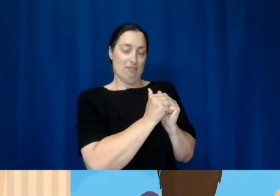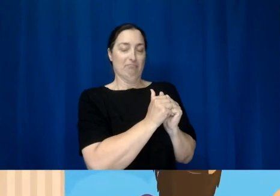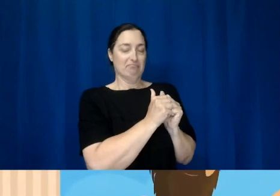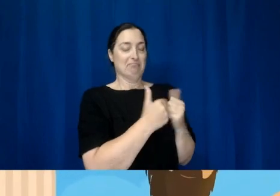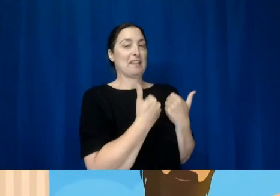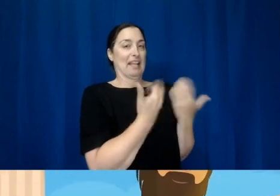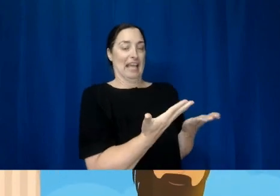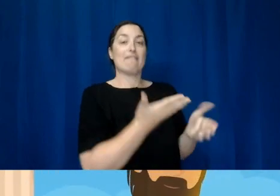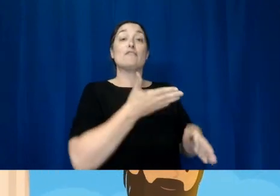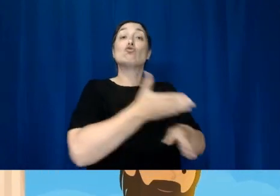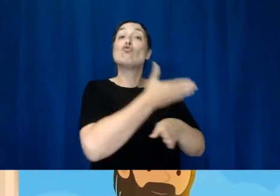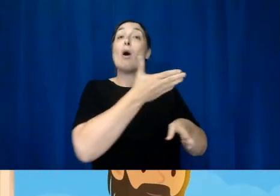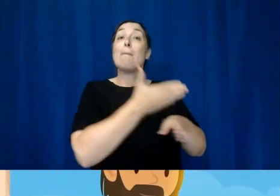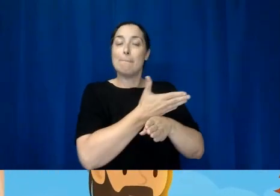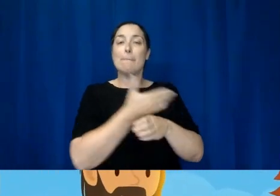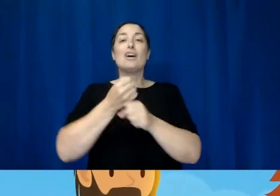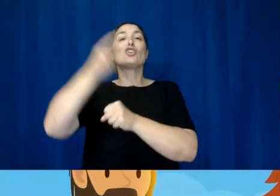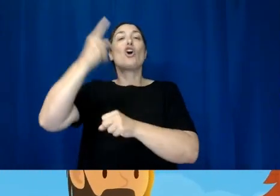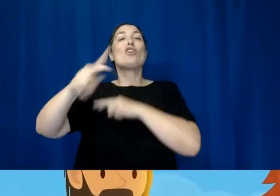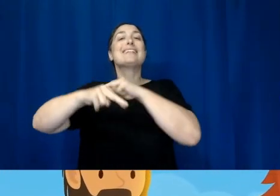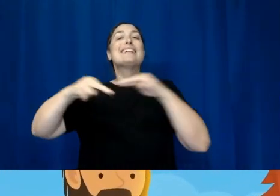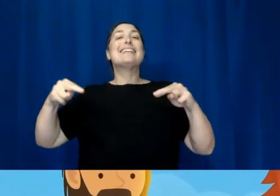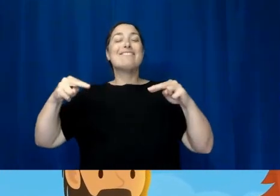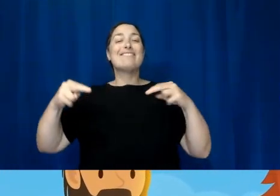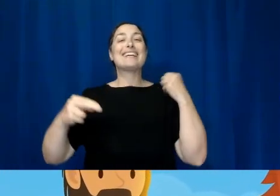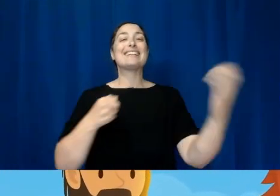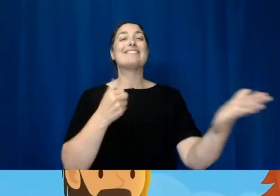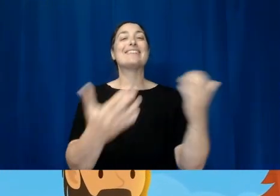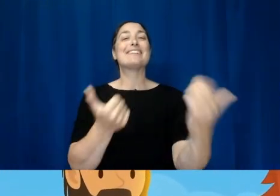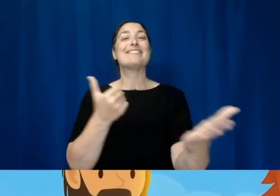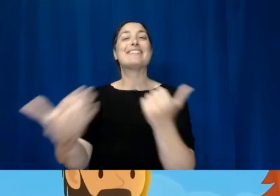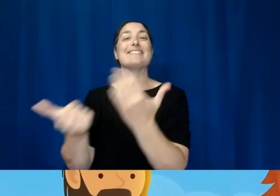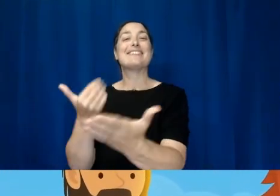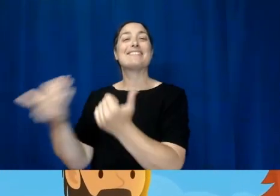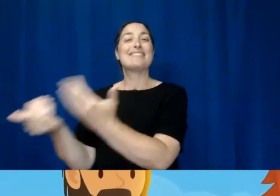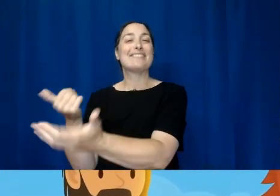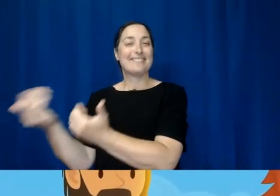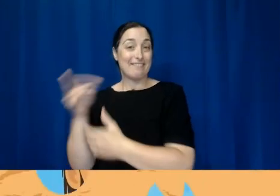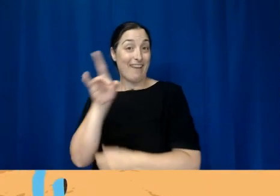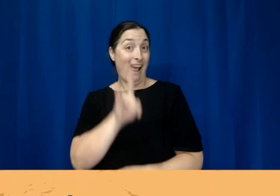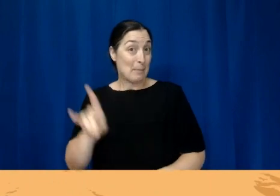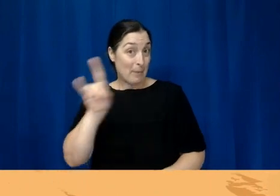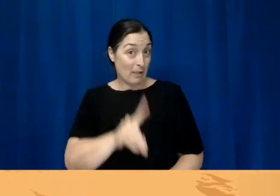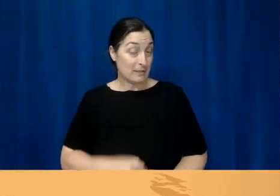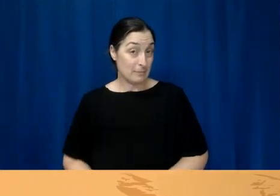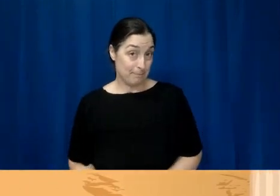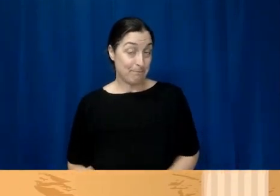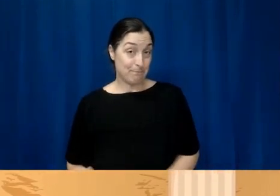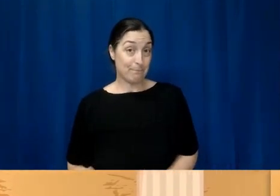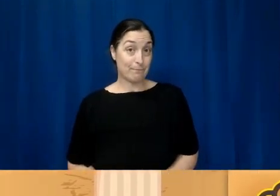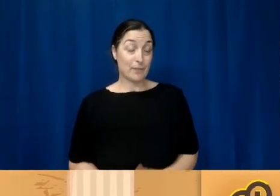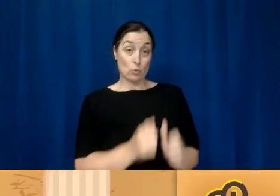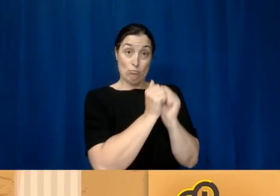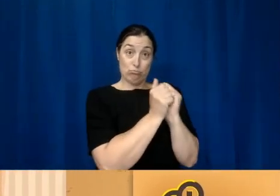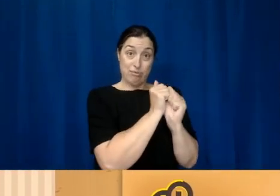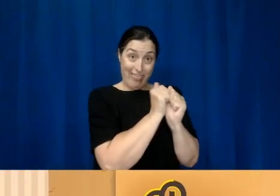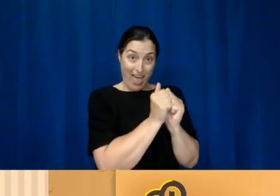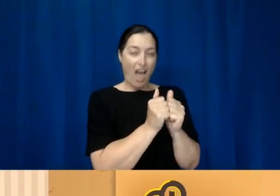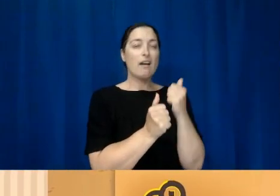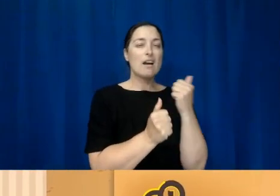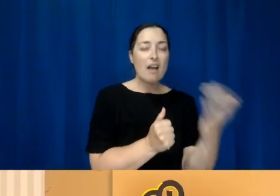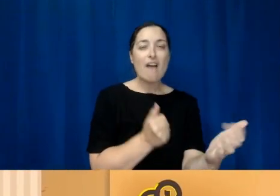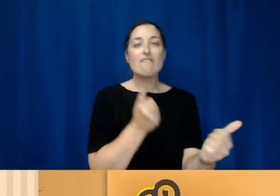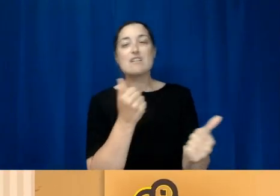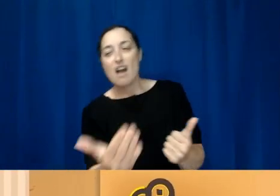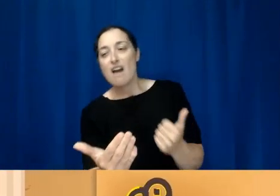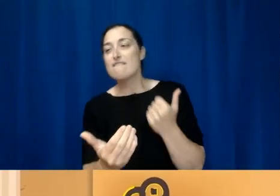to distribute the gods' gifts to the mortal creatures that populated the world. One by one, Epimetheus equipped the animals